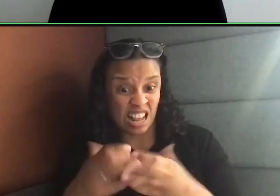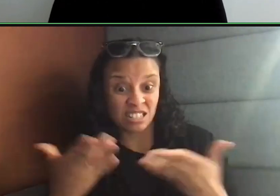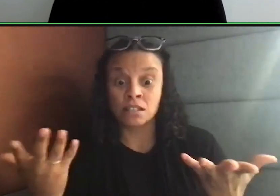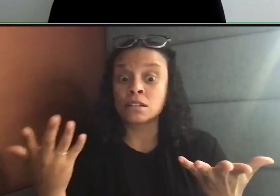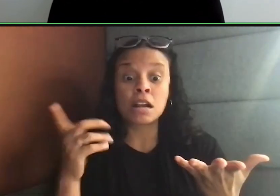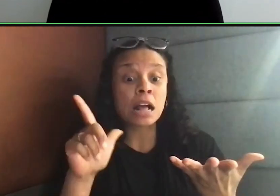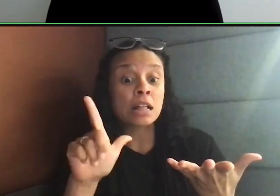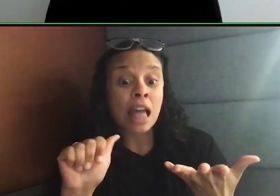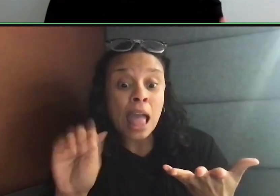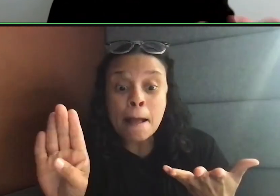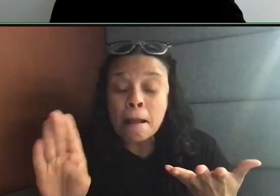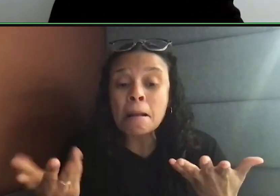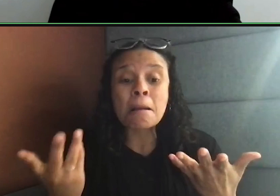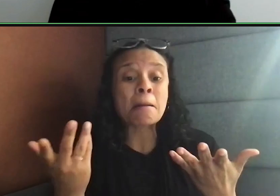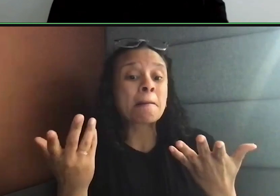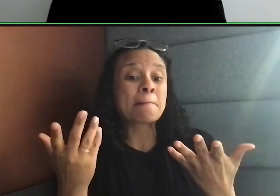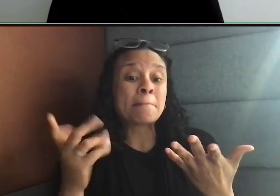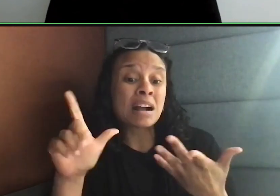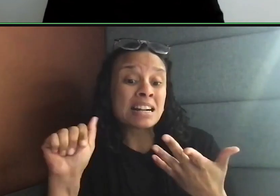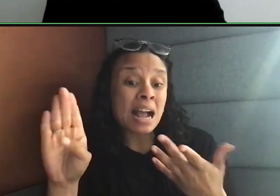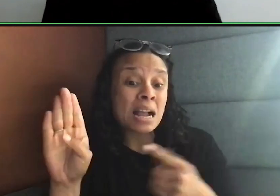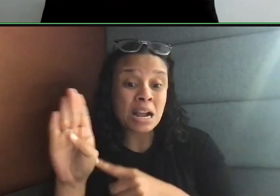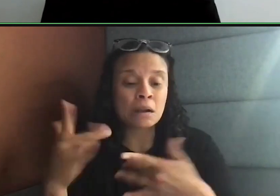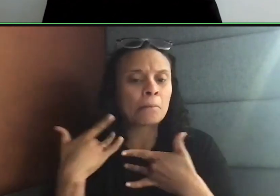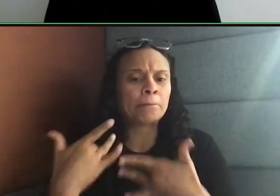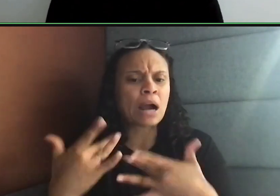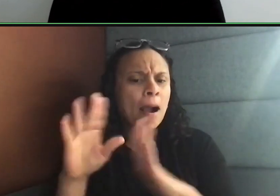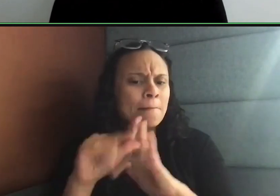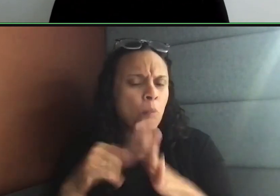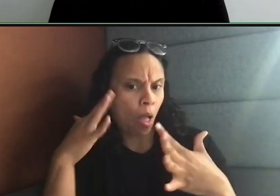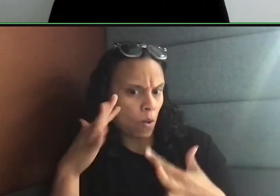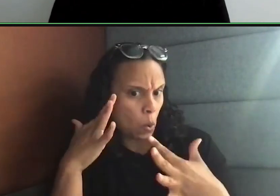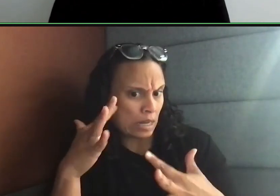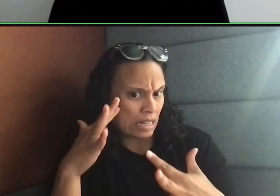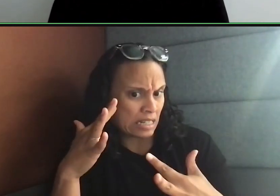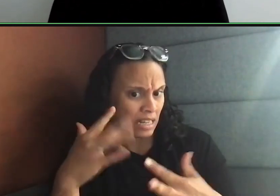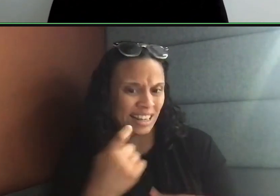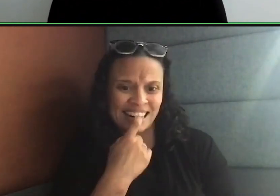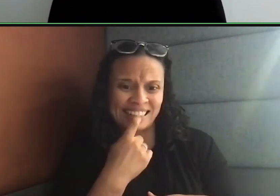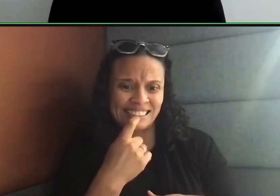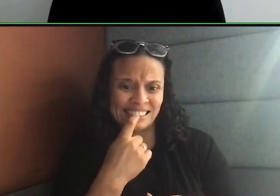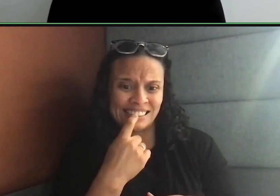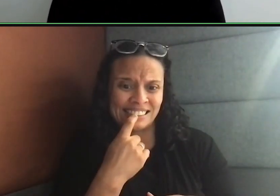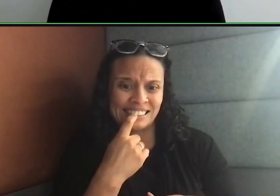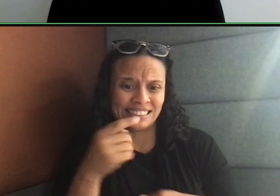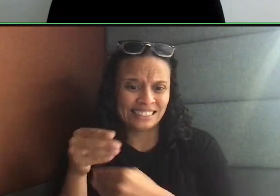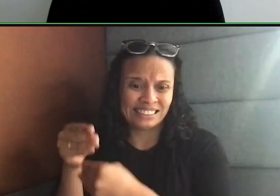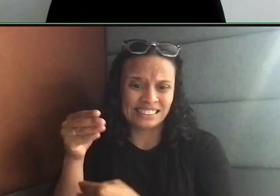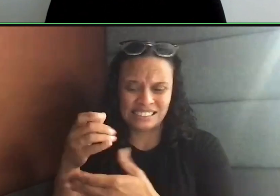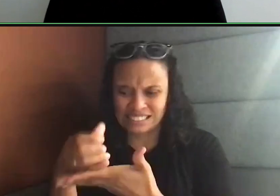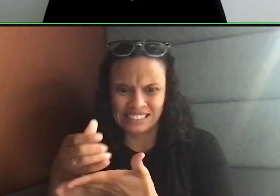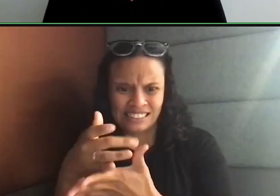background noises. There's glass clinking. Students are walking around. It's very busy. Is this